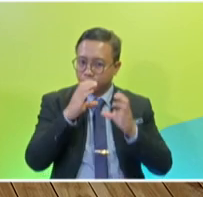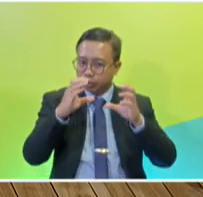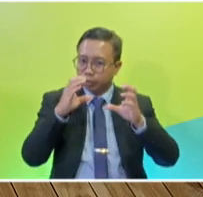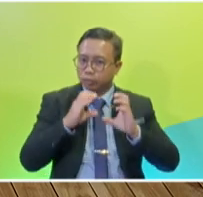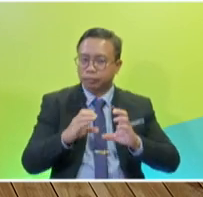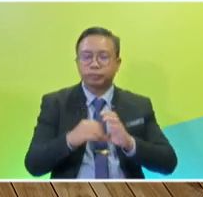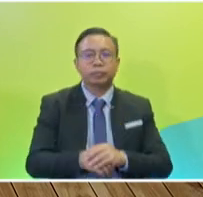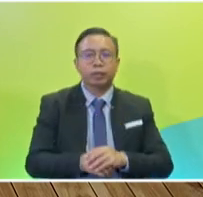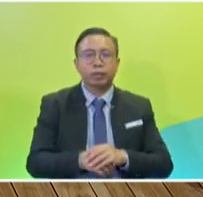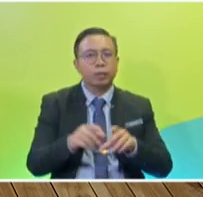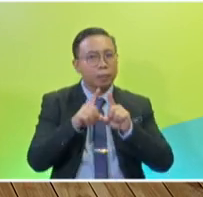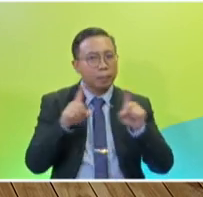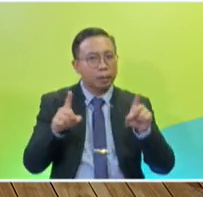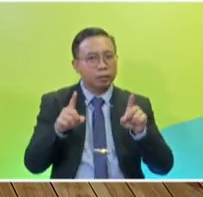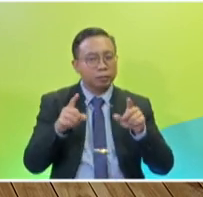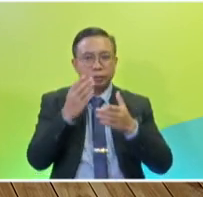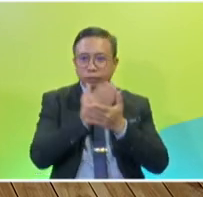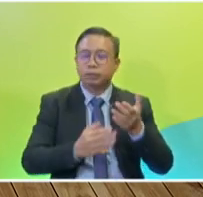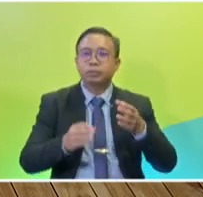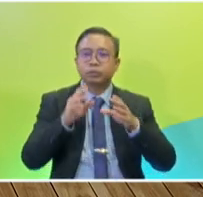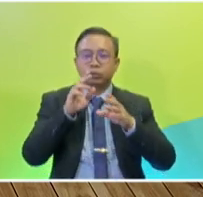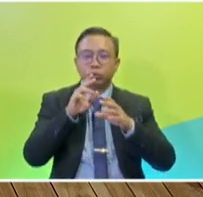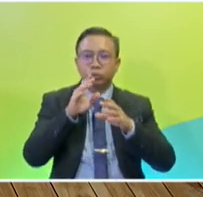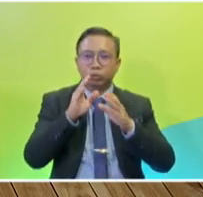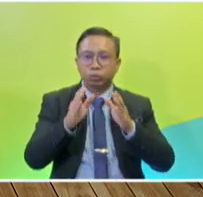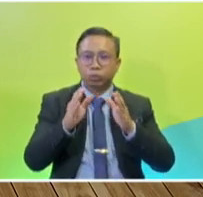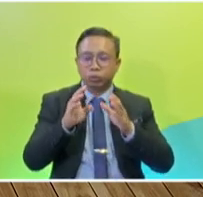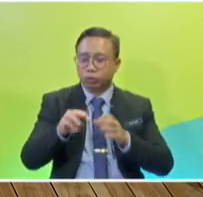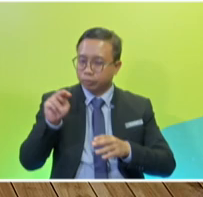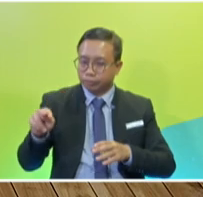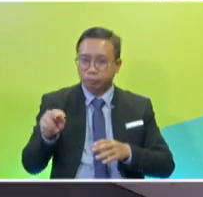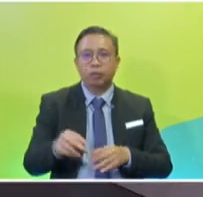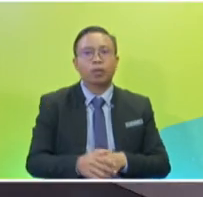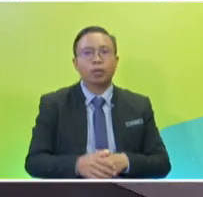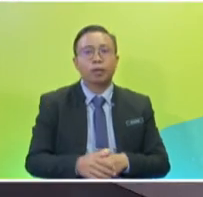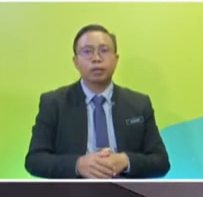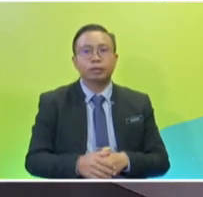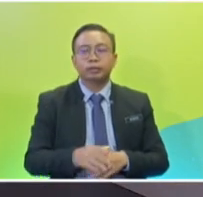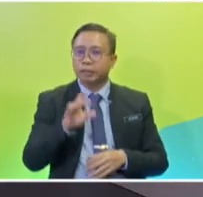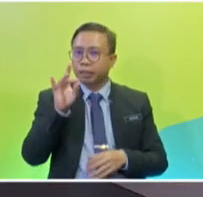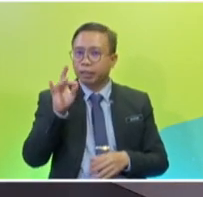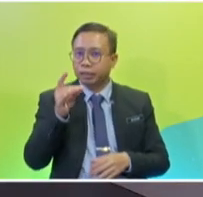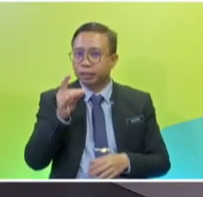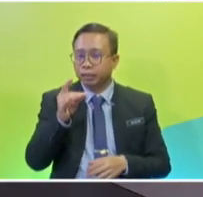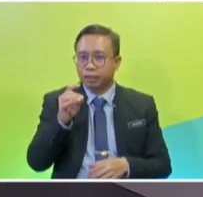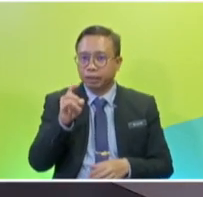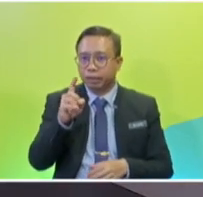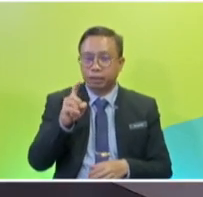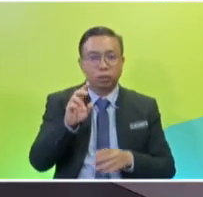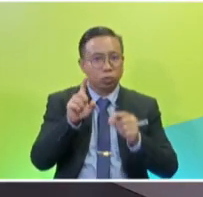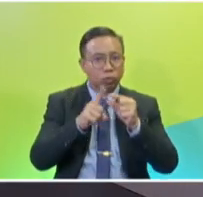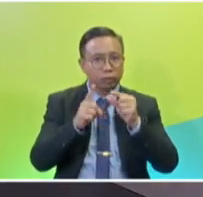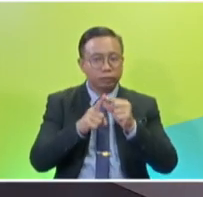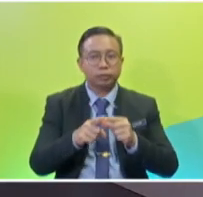that. But some students, Shafika, mm-hmm. they claim, Madam, should I only write 80 words? Okay, now this goes